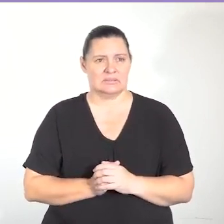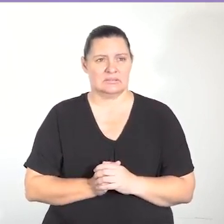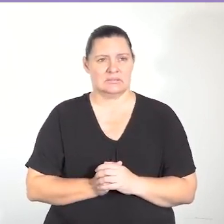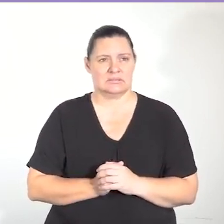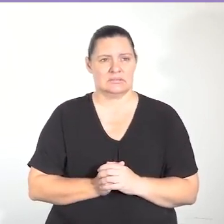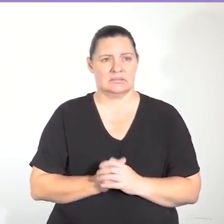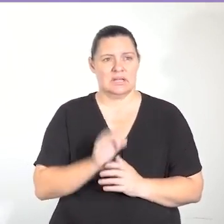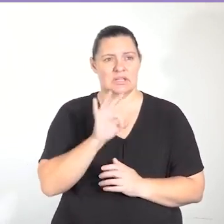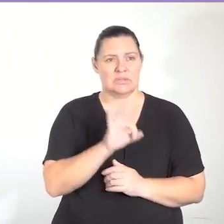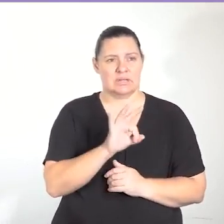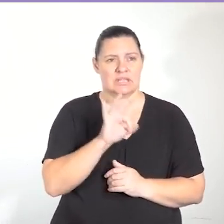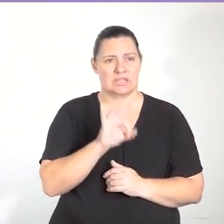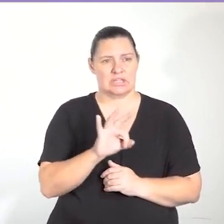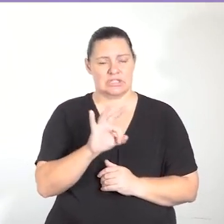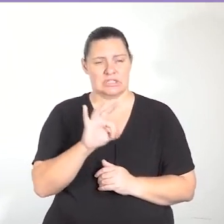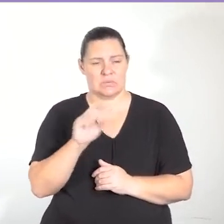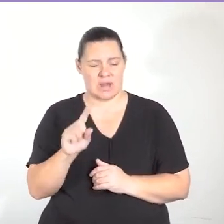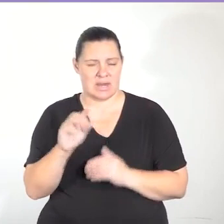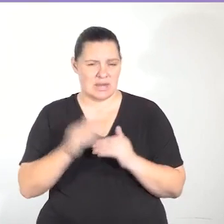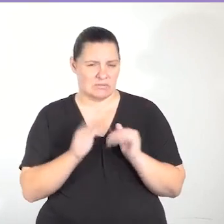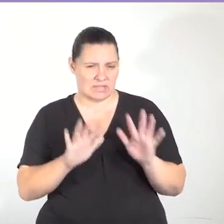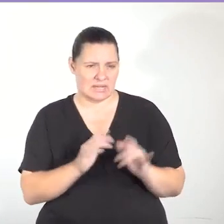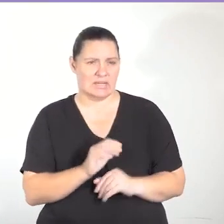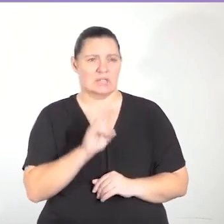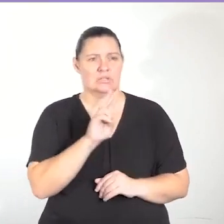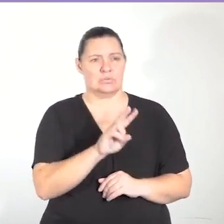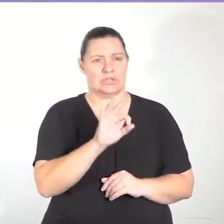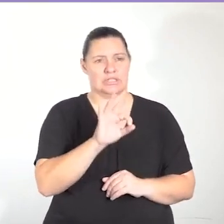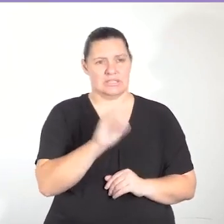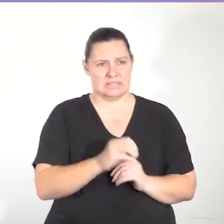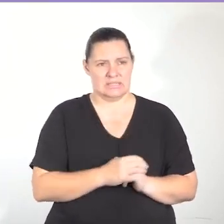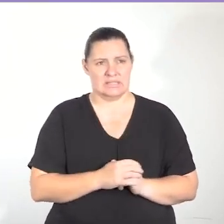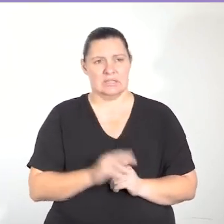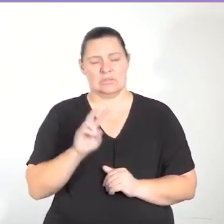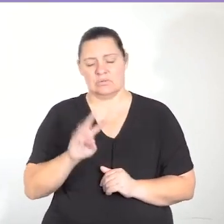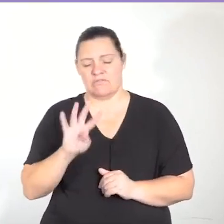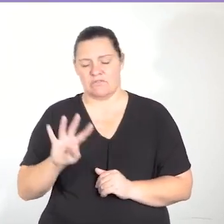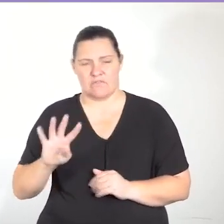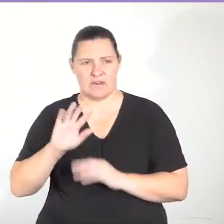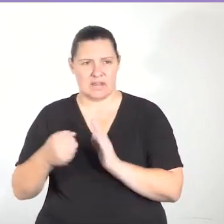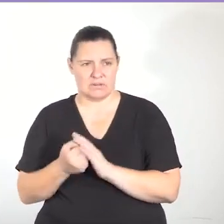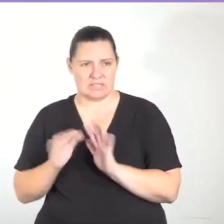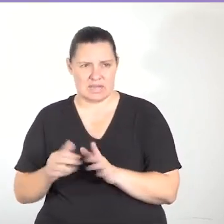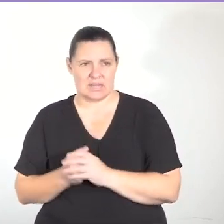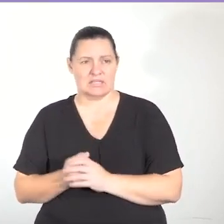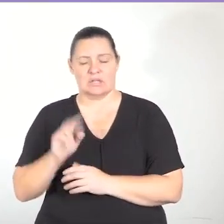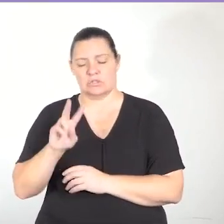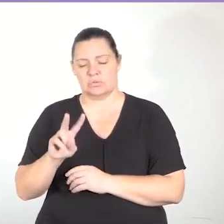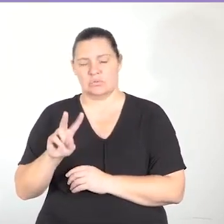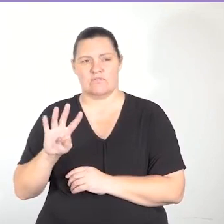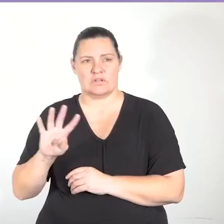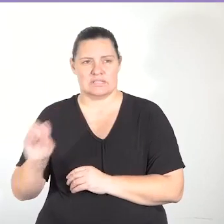So now 231 rounded off to the nearest 10 is 230. And 244 rounded off to the nearest 10